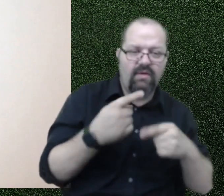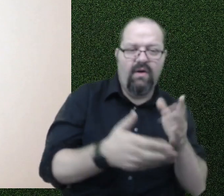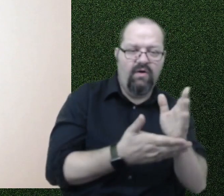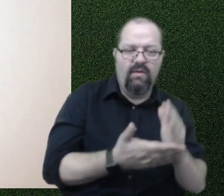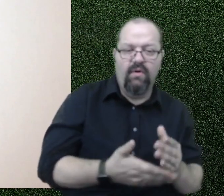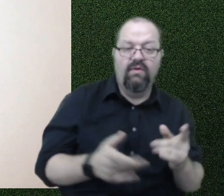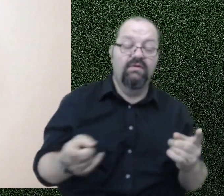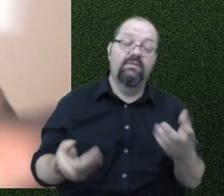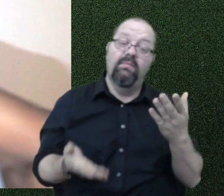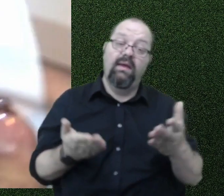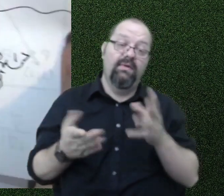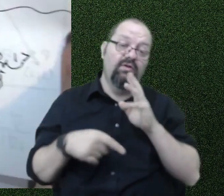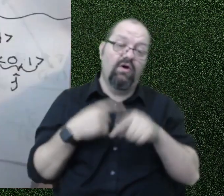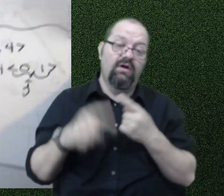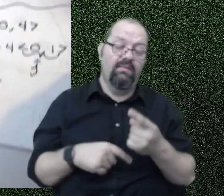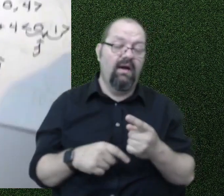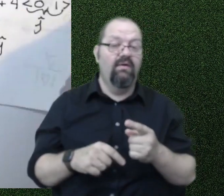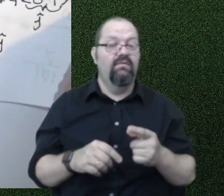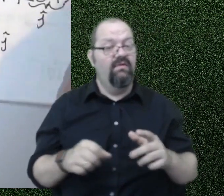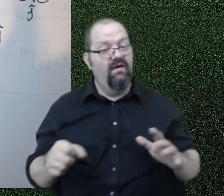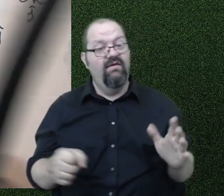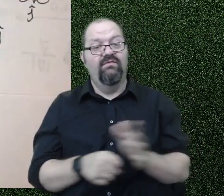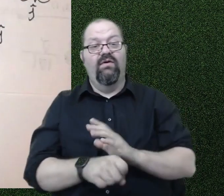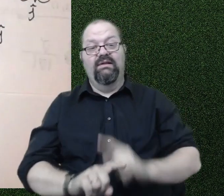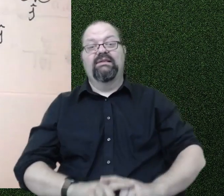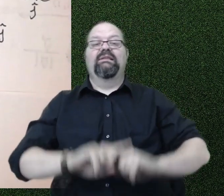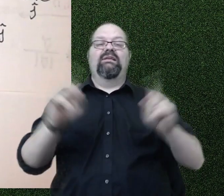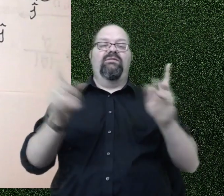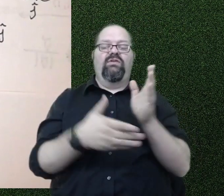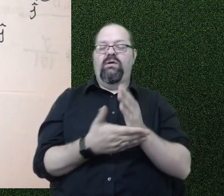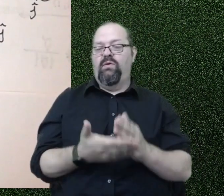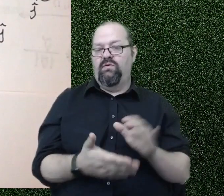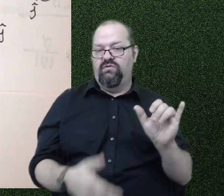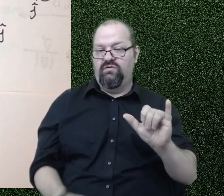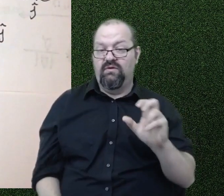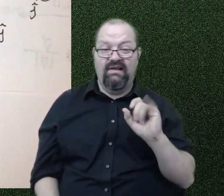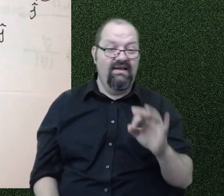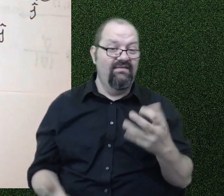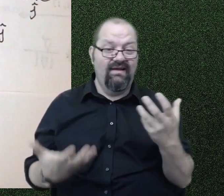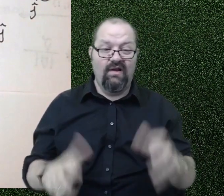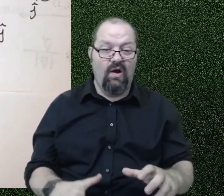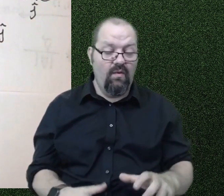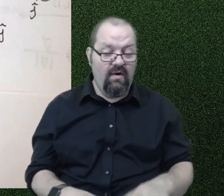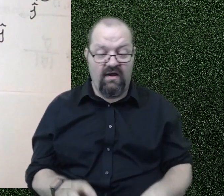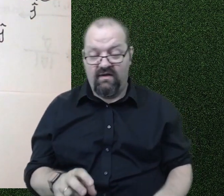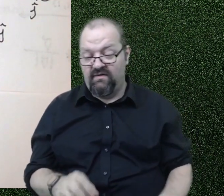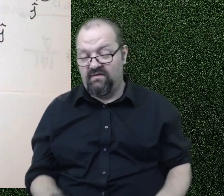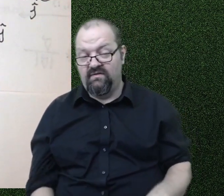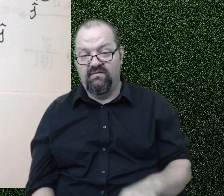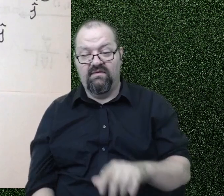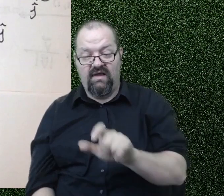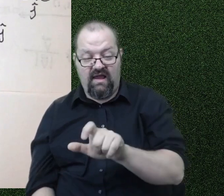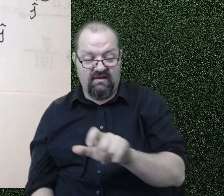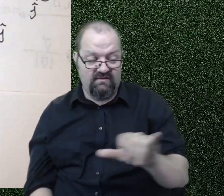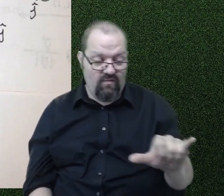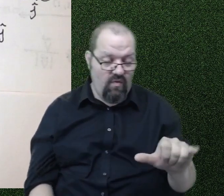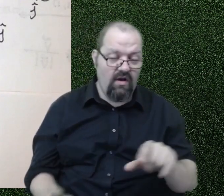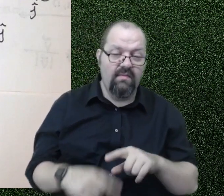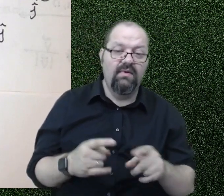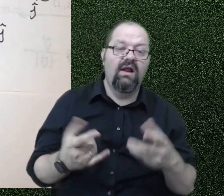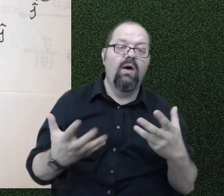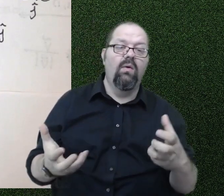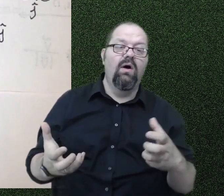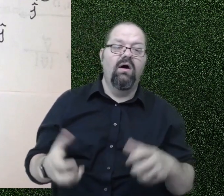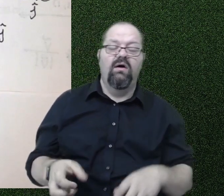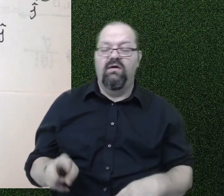be talking about entirely different components. What if I didn't want the component of v in the x direction and y direction, but I wanted the component